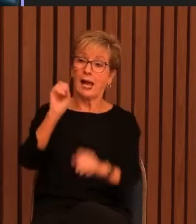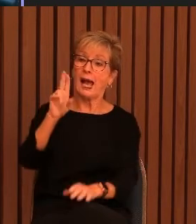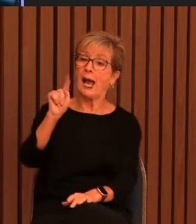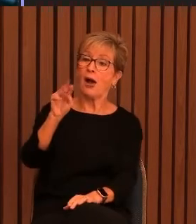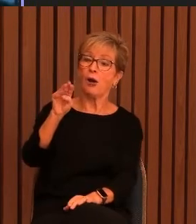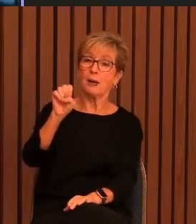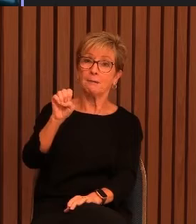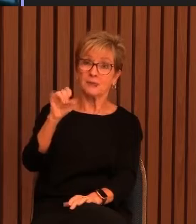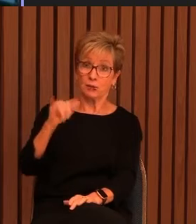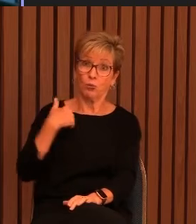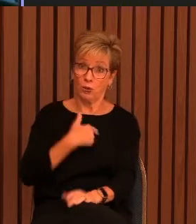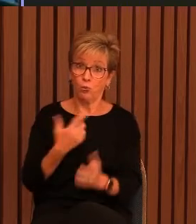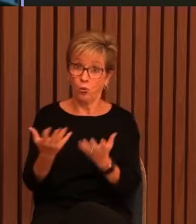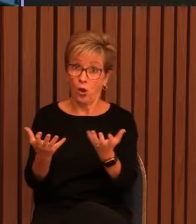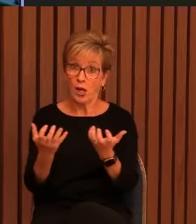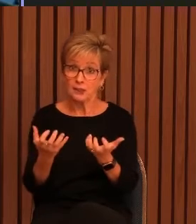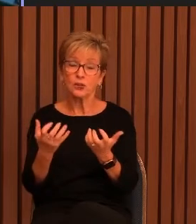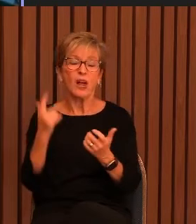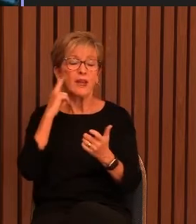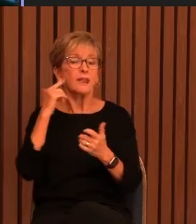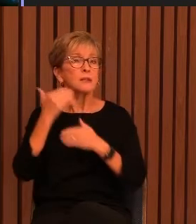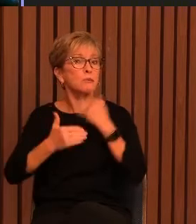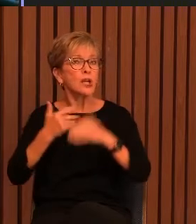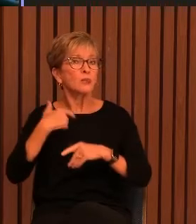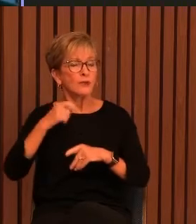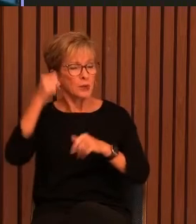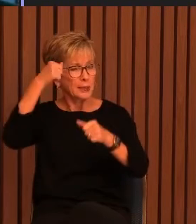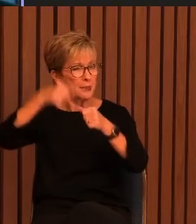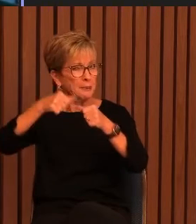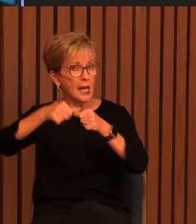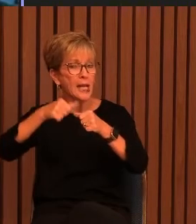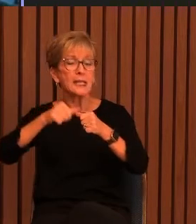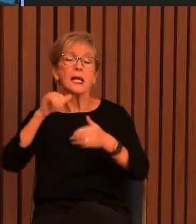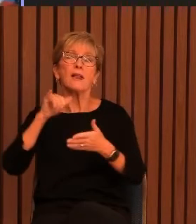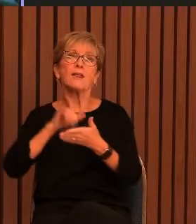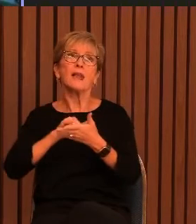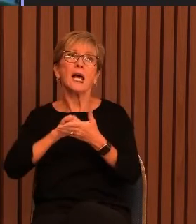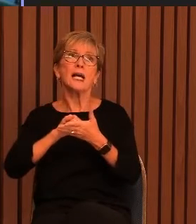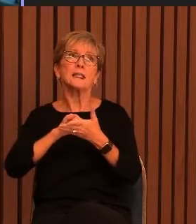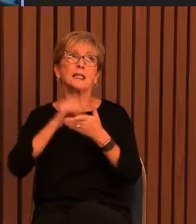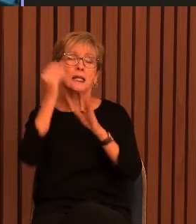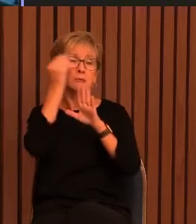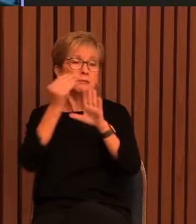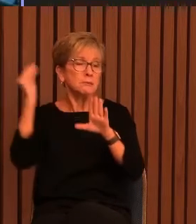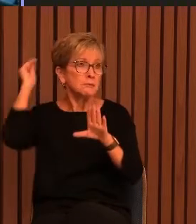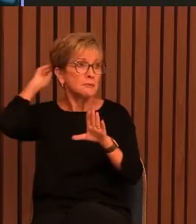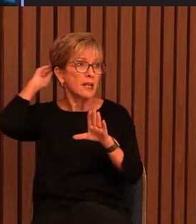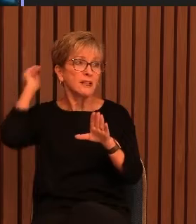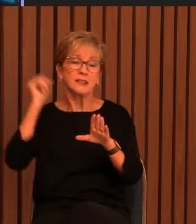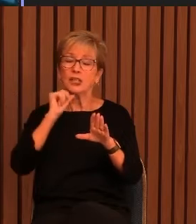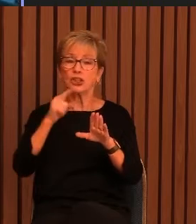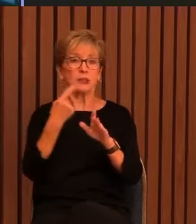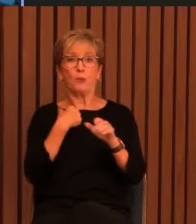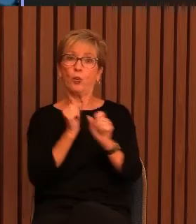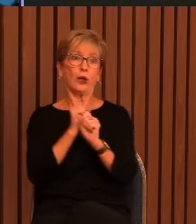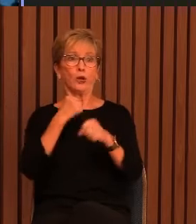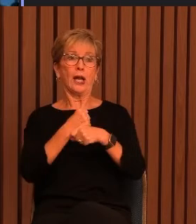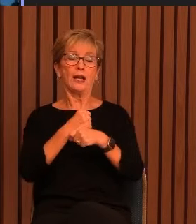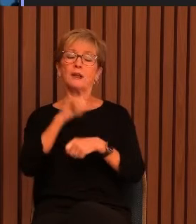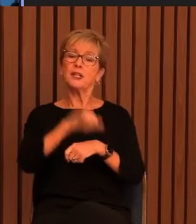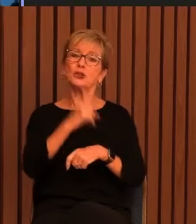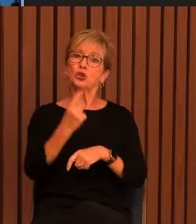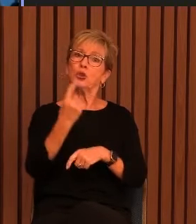that process, I think that we should be keeping in mind that this isn't just a cute symbol that we're going to create, that this should